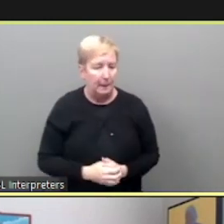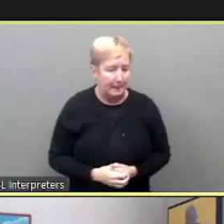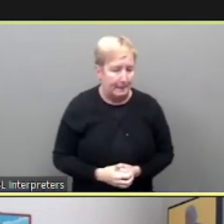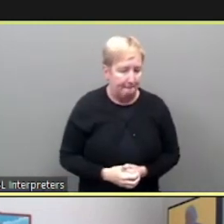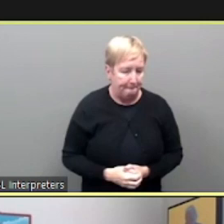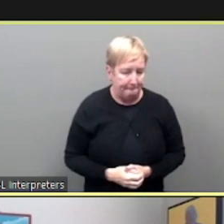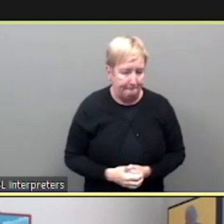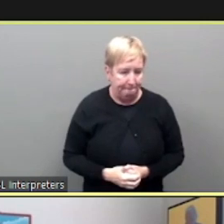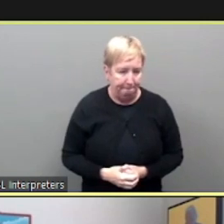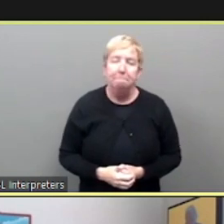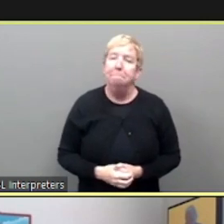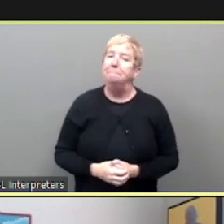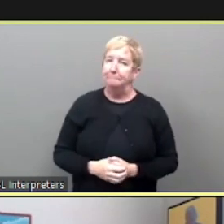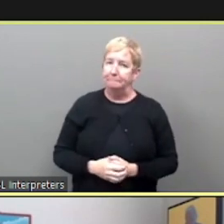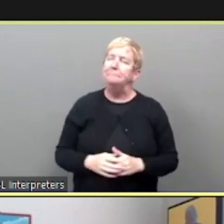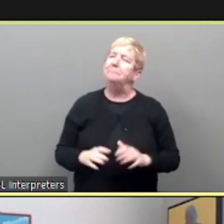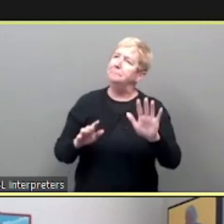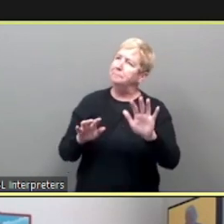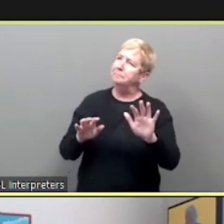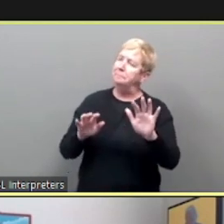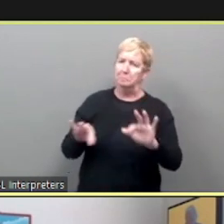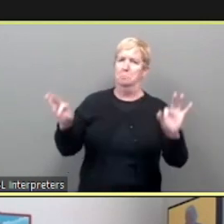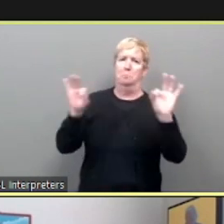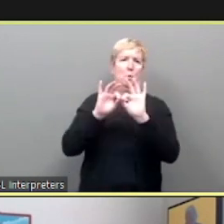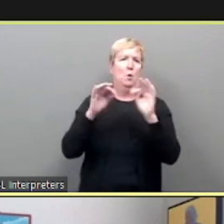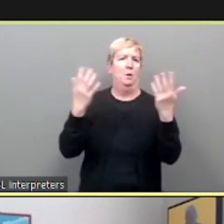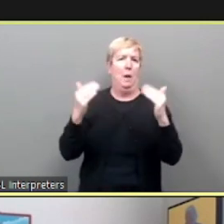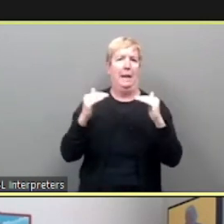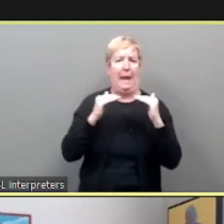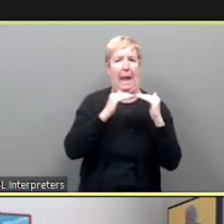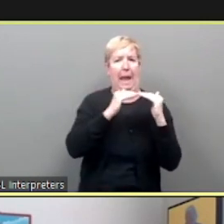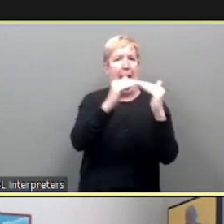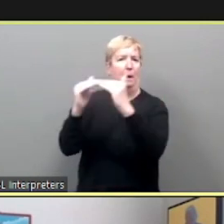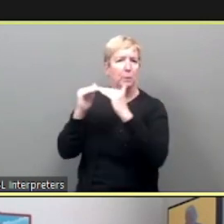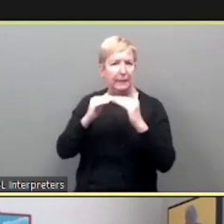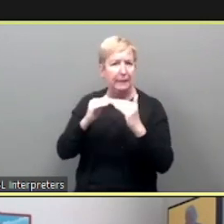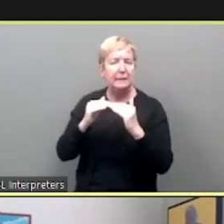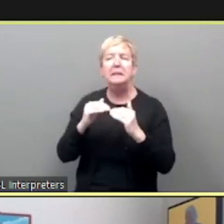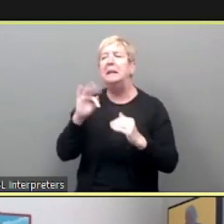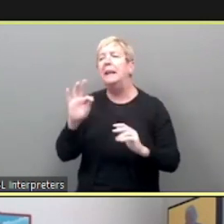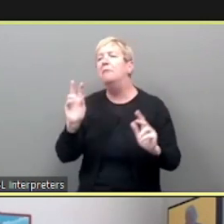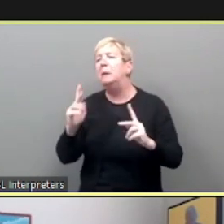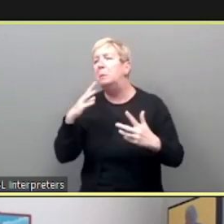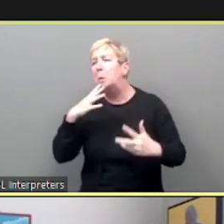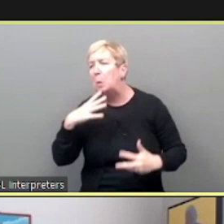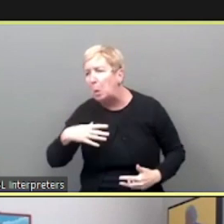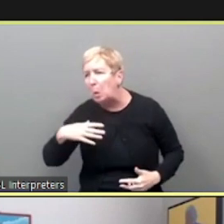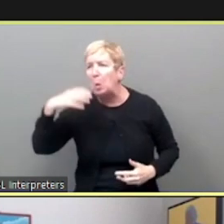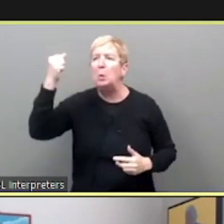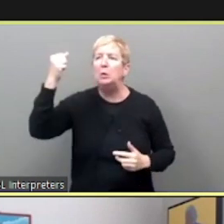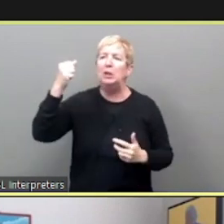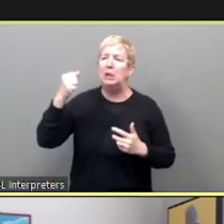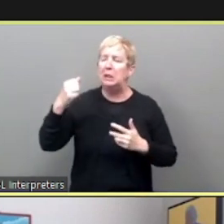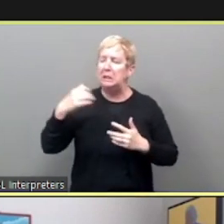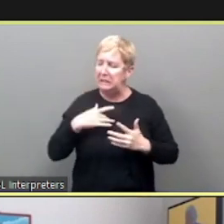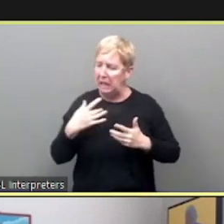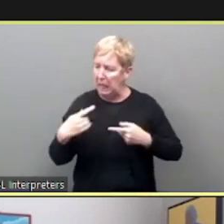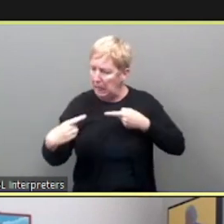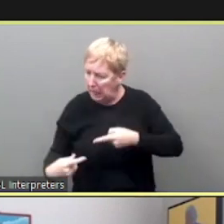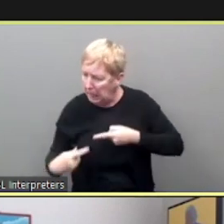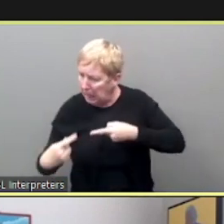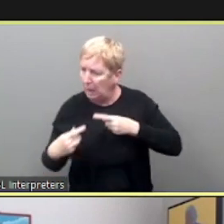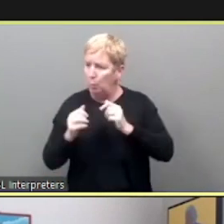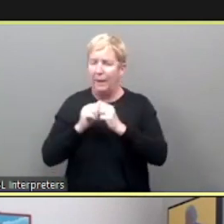we want to make sure from an equity standpoint that those who are older and have difficulty getting onto the internet, or for